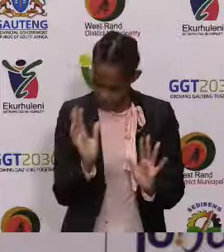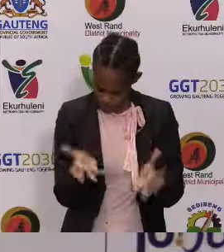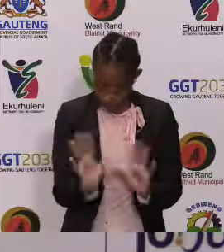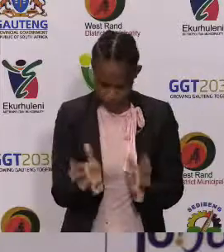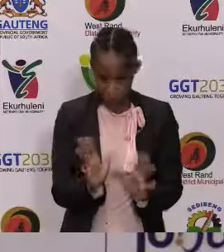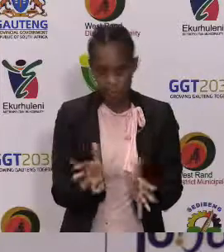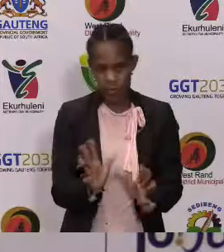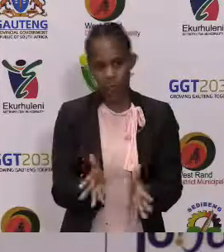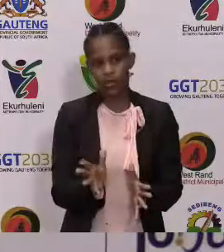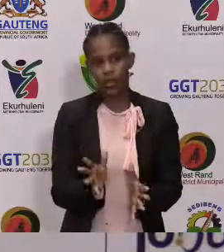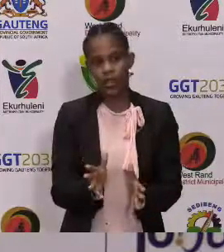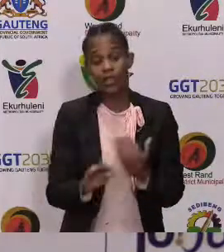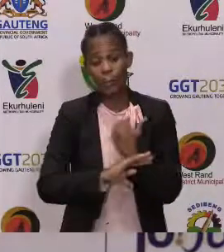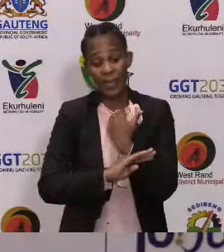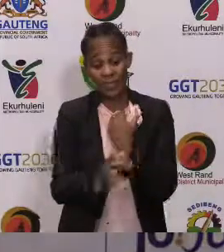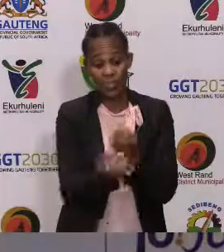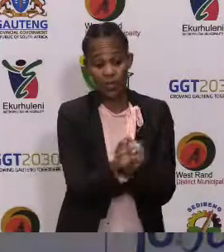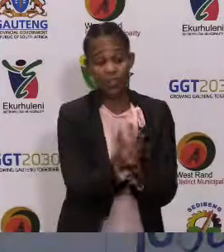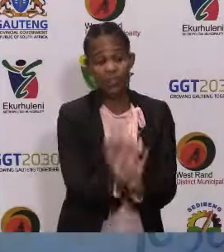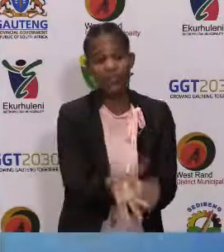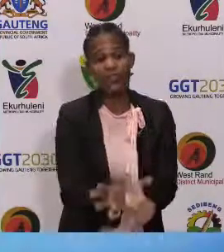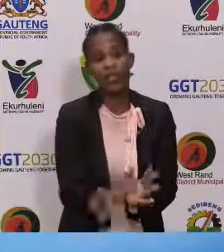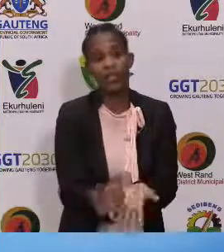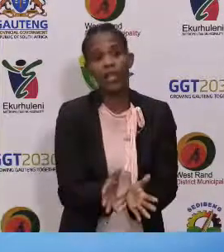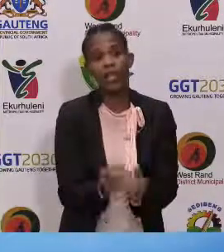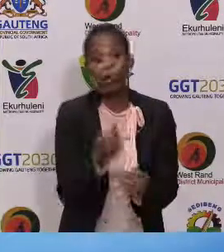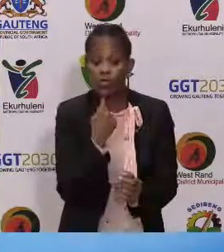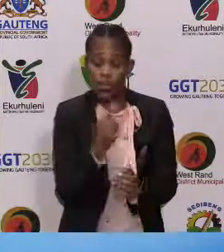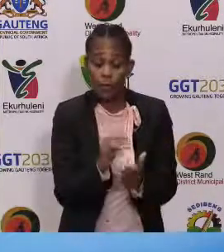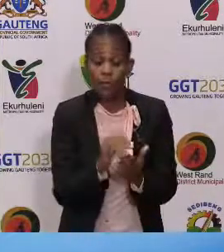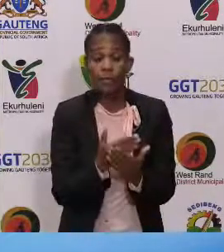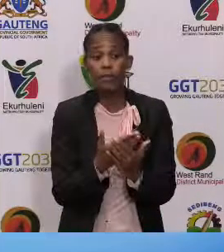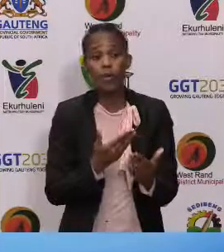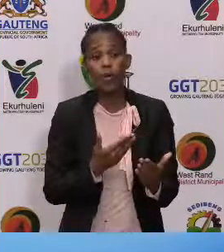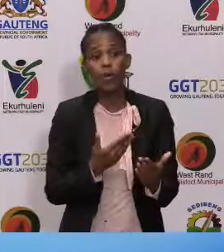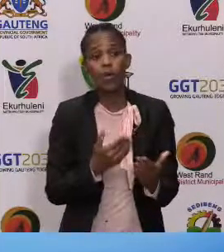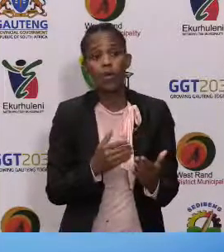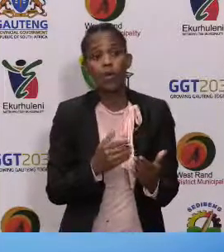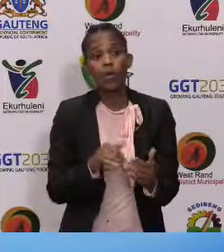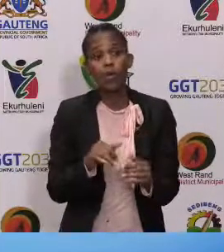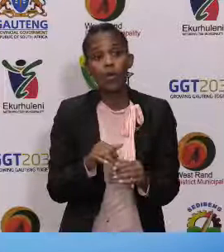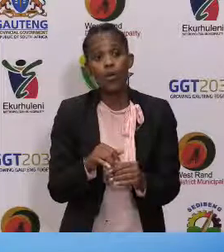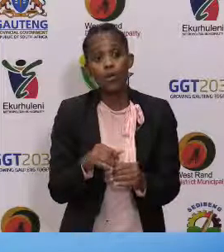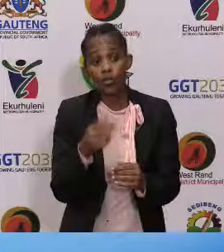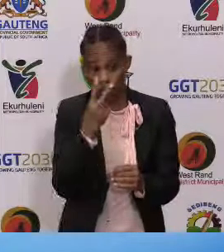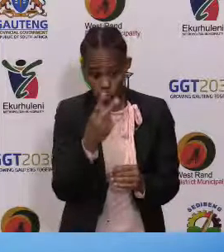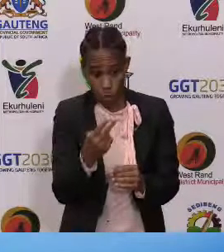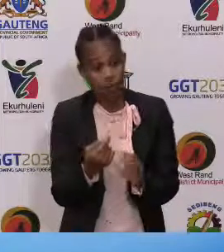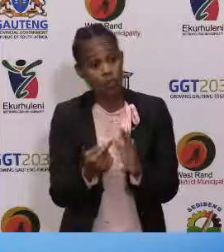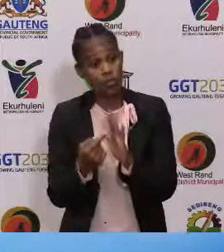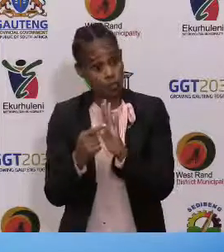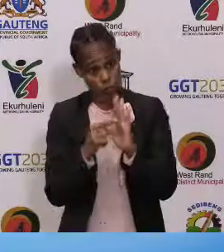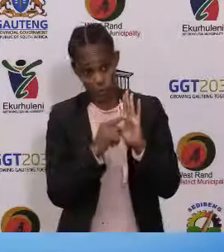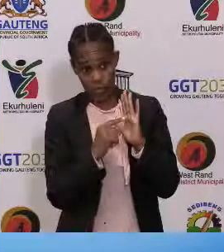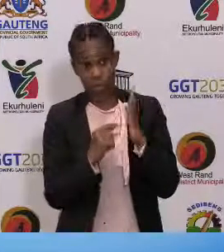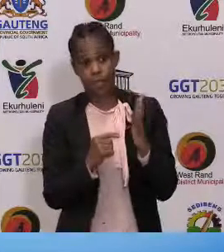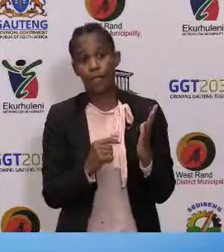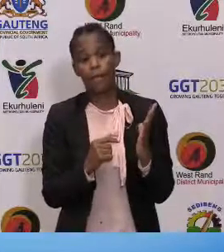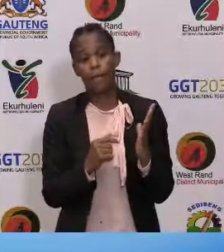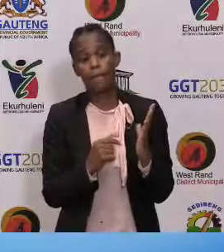other in terms of beds that we've indicated with, which you will see that already Brongospruit have